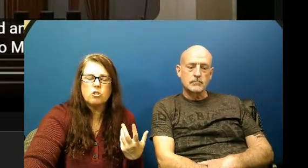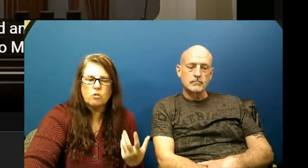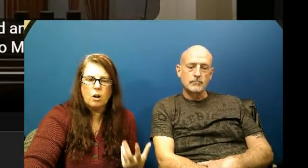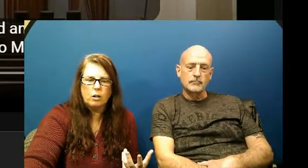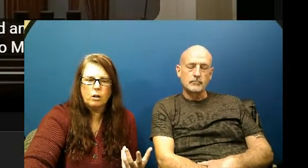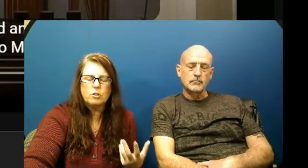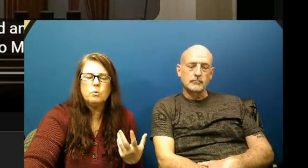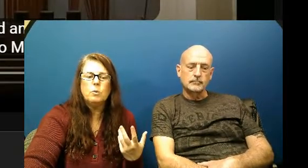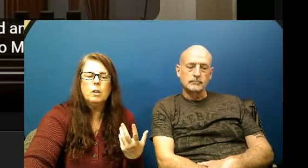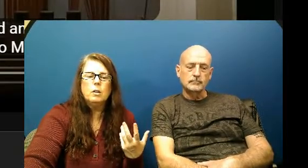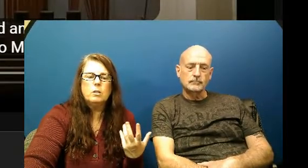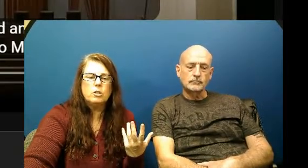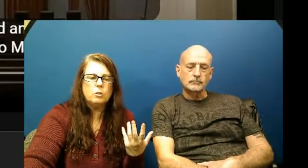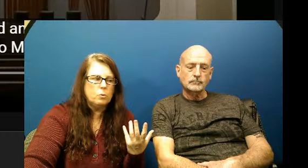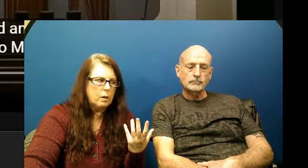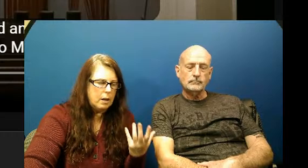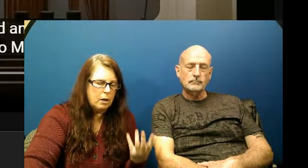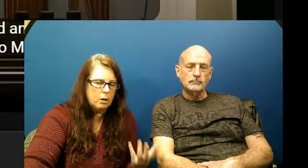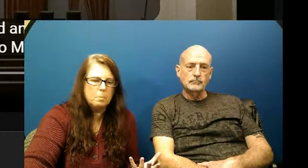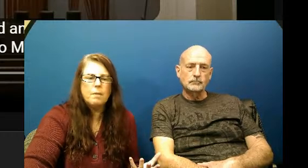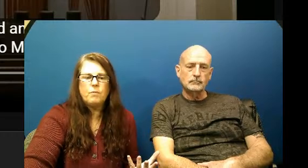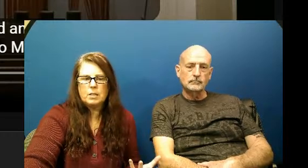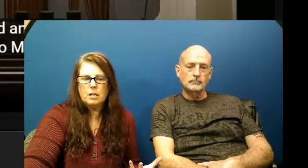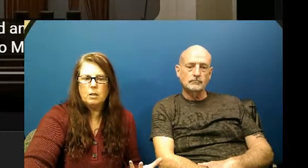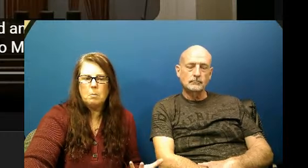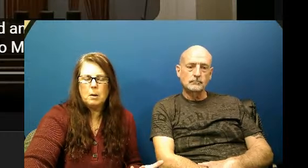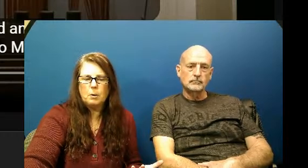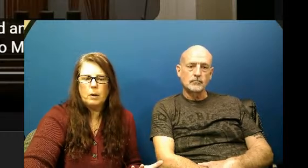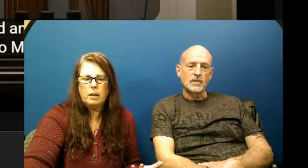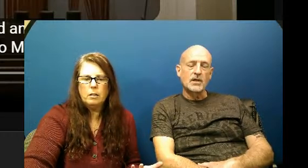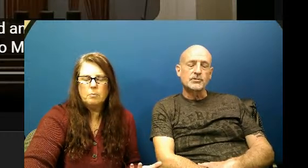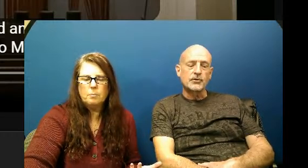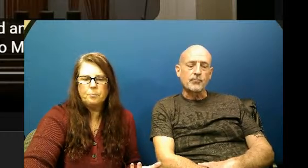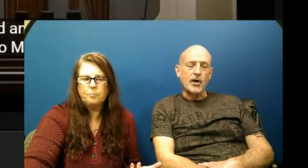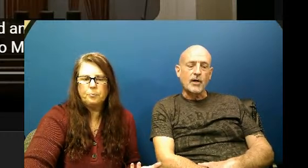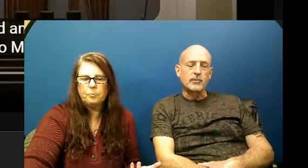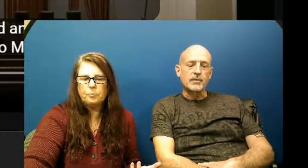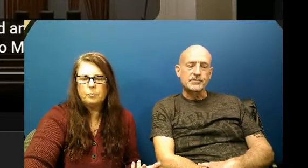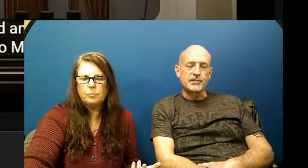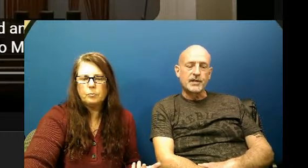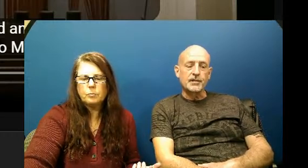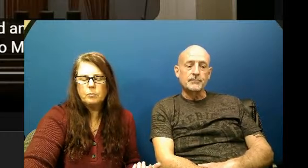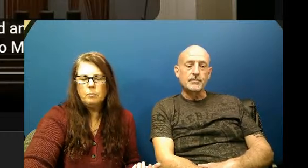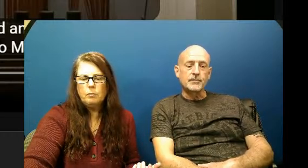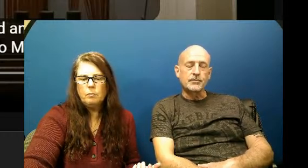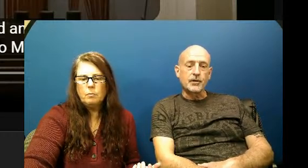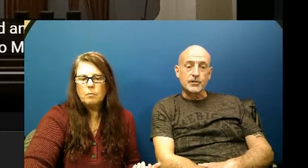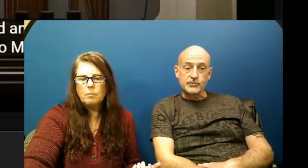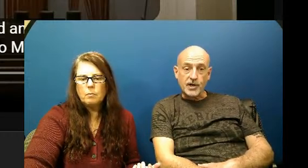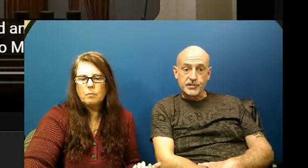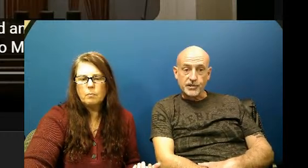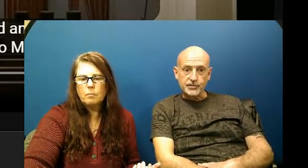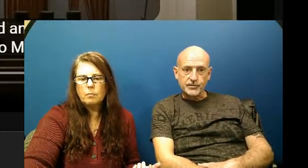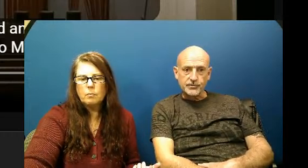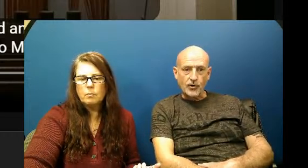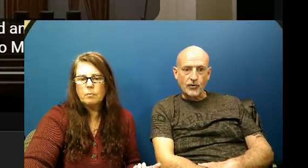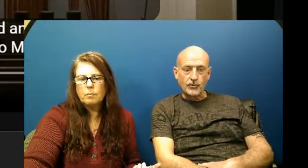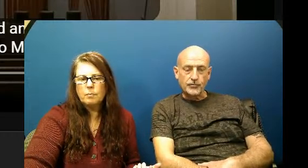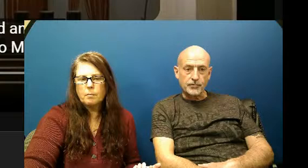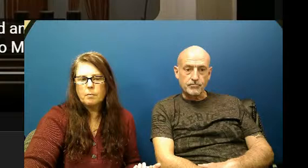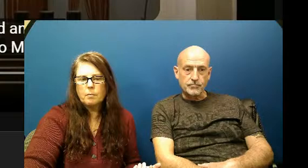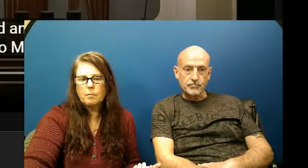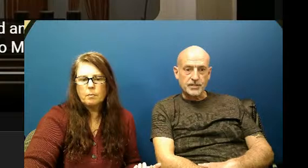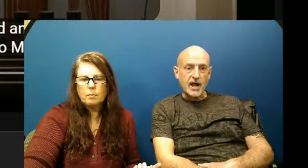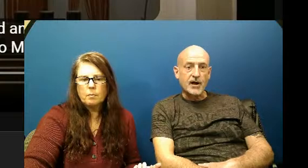positions stronger, to help them fix it in the proper way. So the problem is that the judges